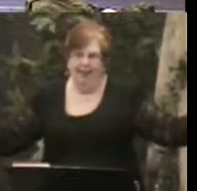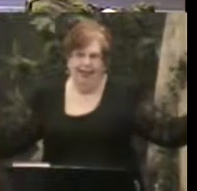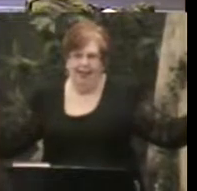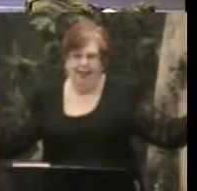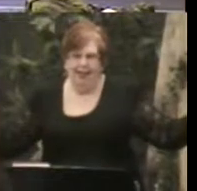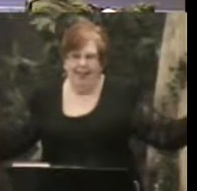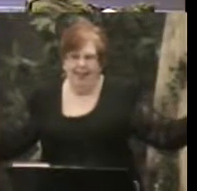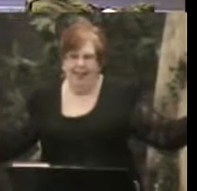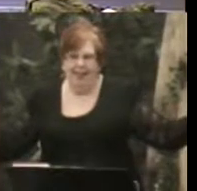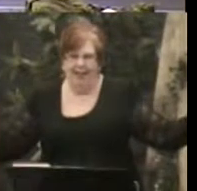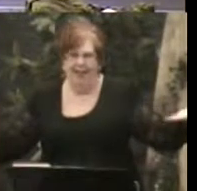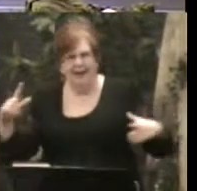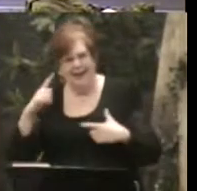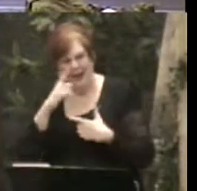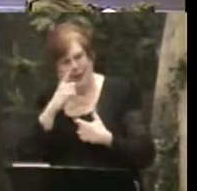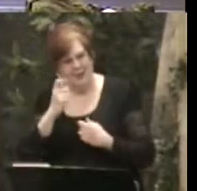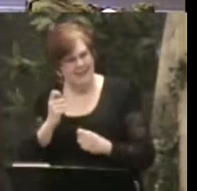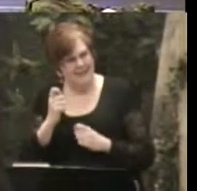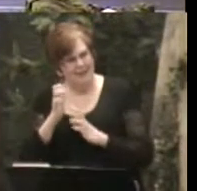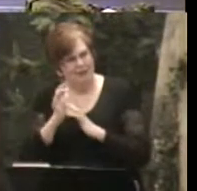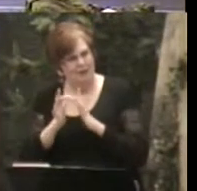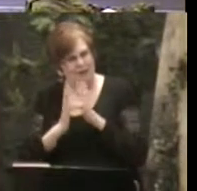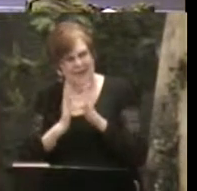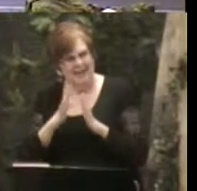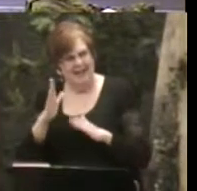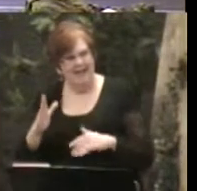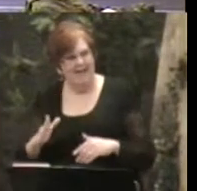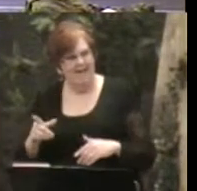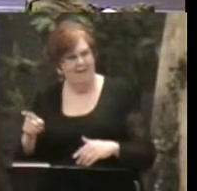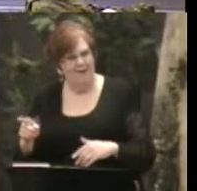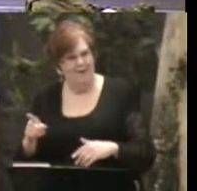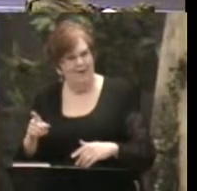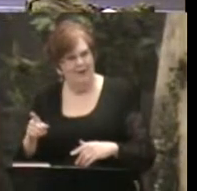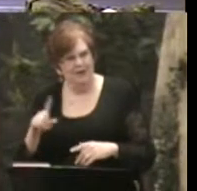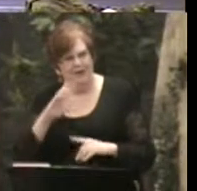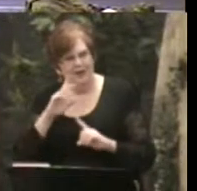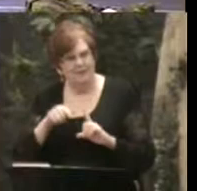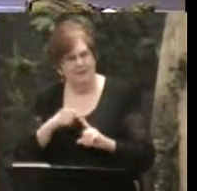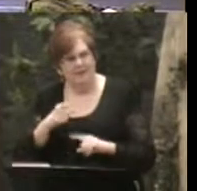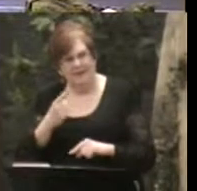Interesting to note in this story that Jesus never addresses the caring question.